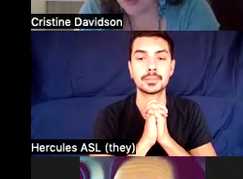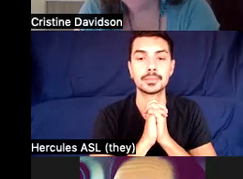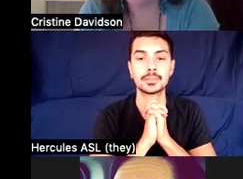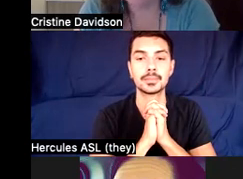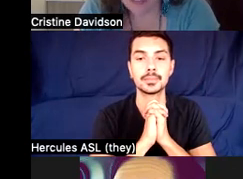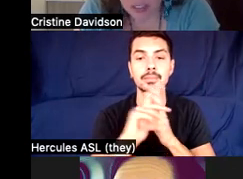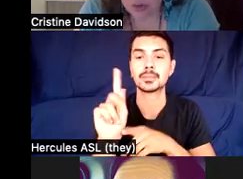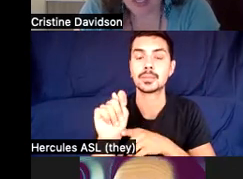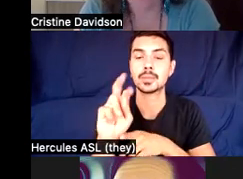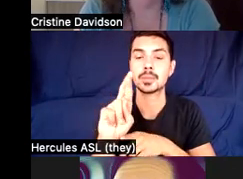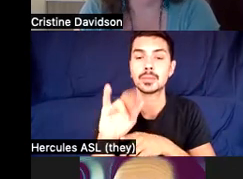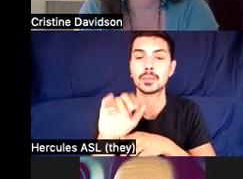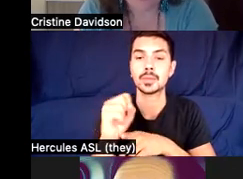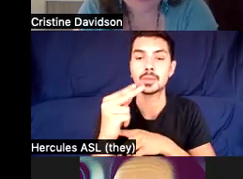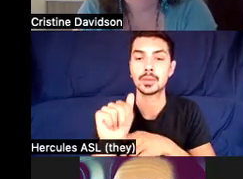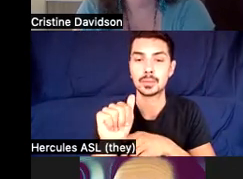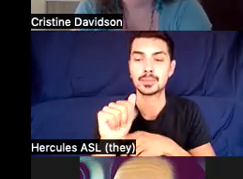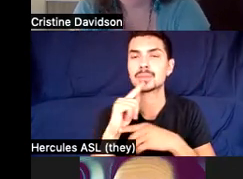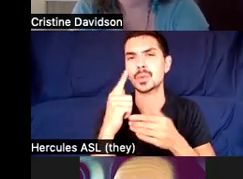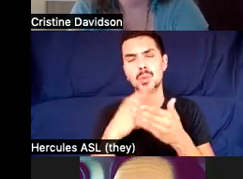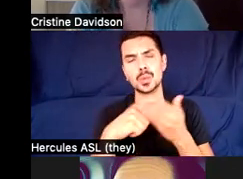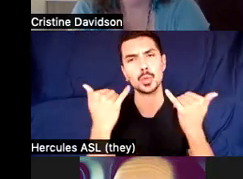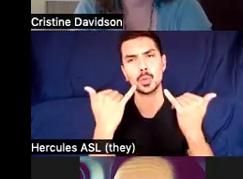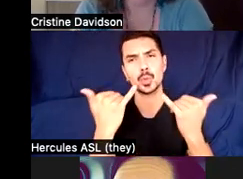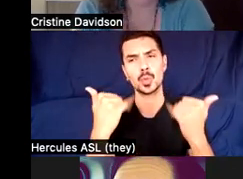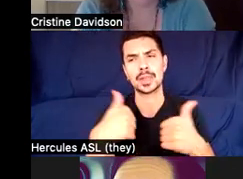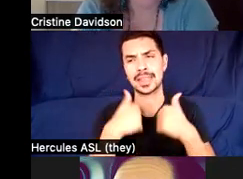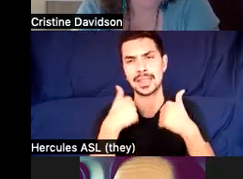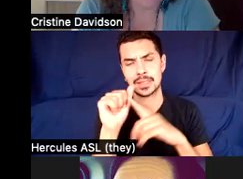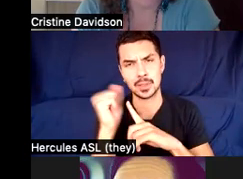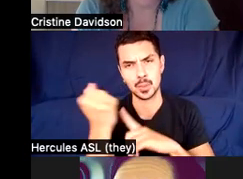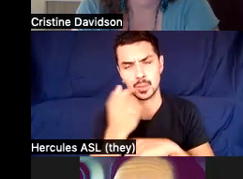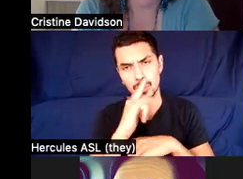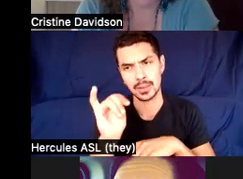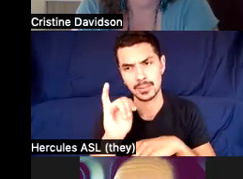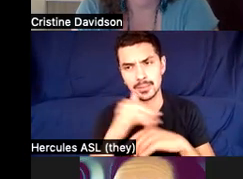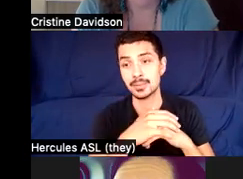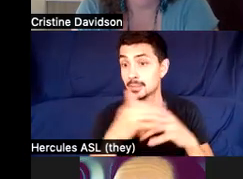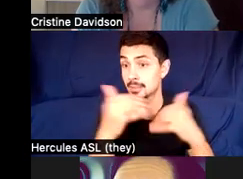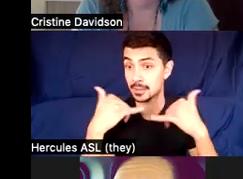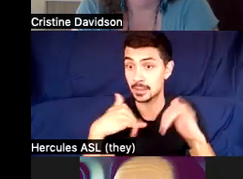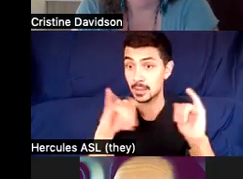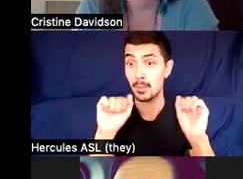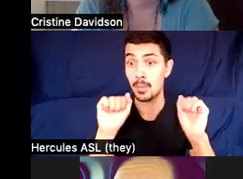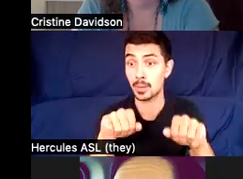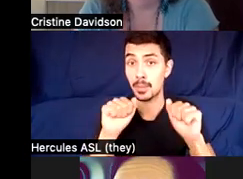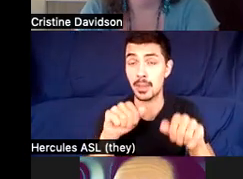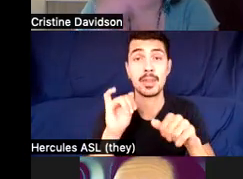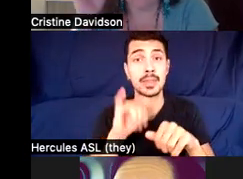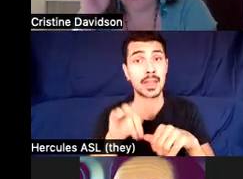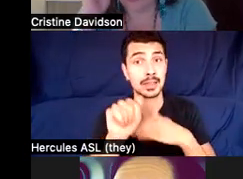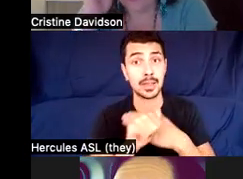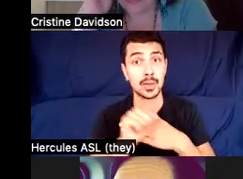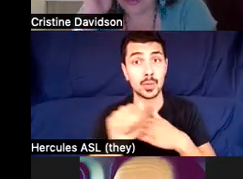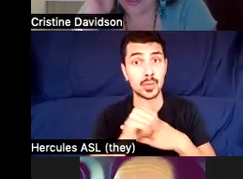Ask about the current living situation. Yes, yes, Trisha. So, is there still a possibility for danger? Is there